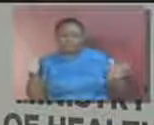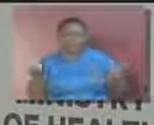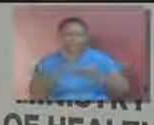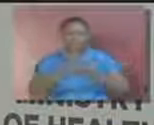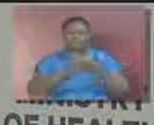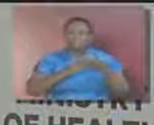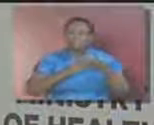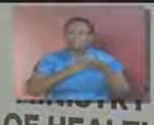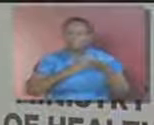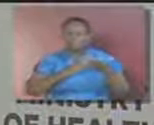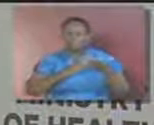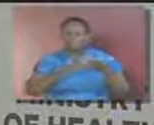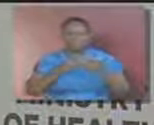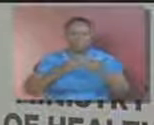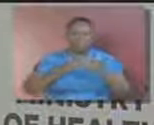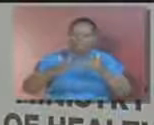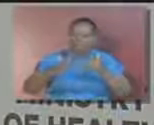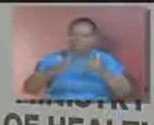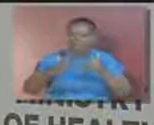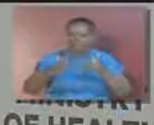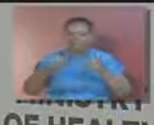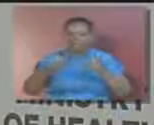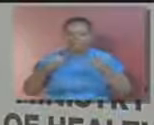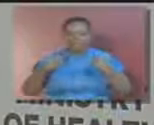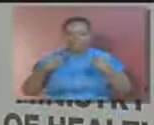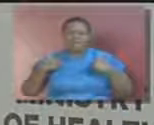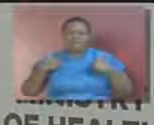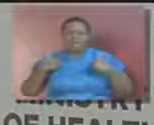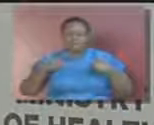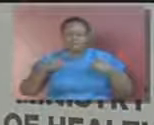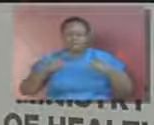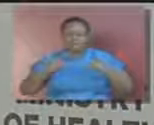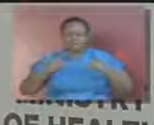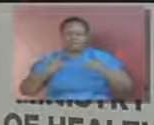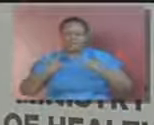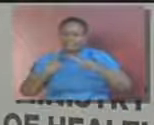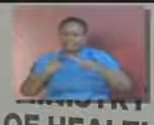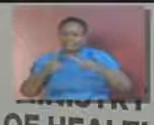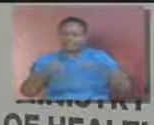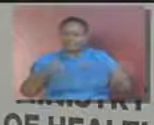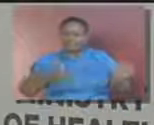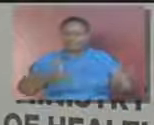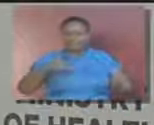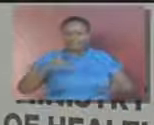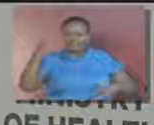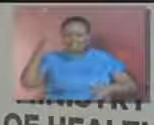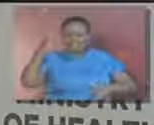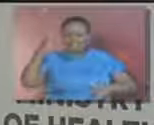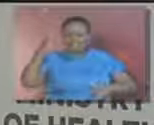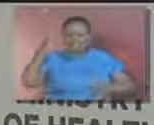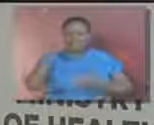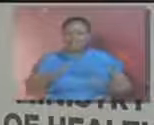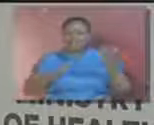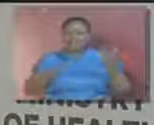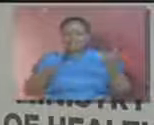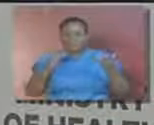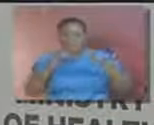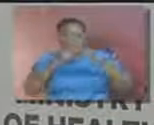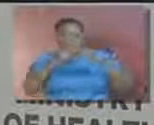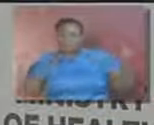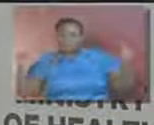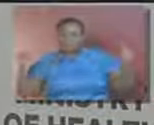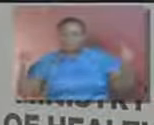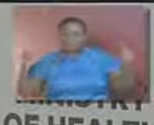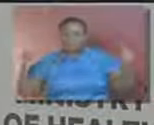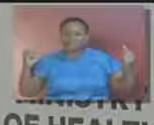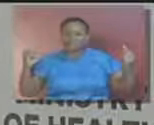type reactions. We have all the systems in place and training to deal with allergic type reactions in the health system already. So the